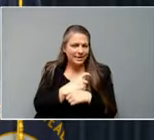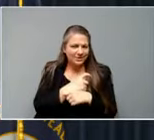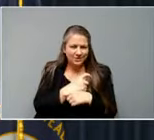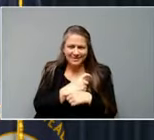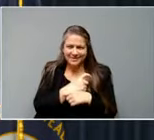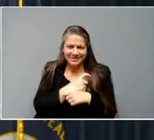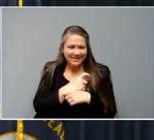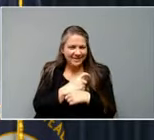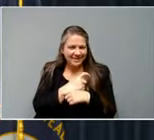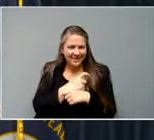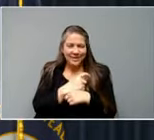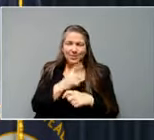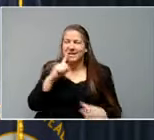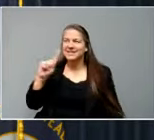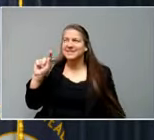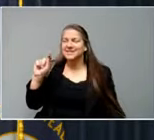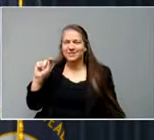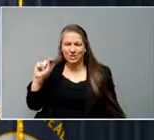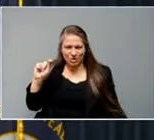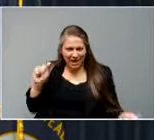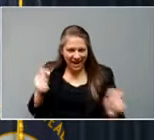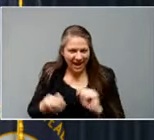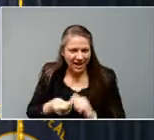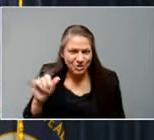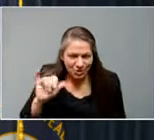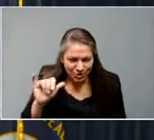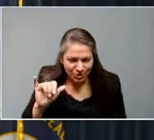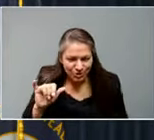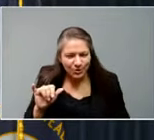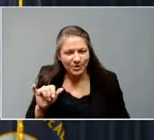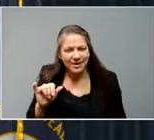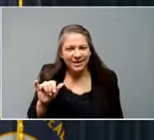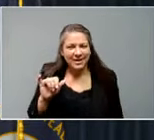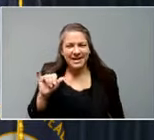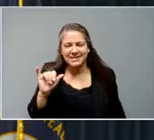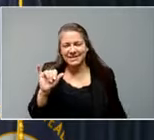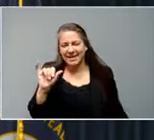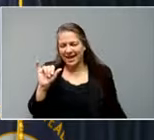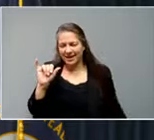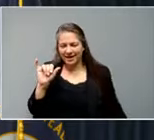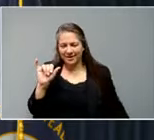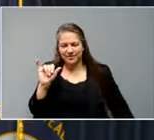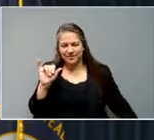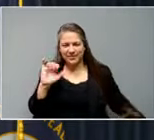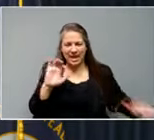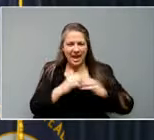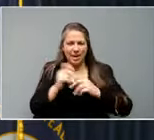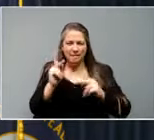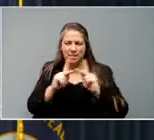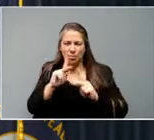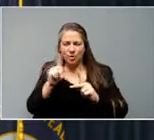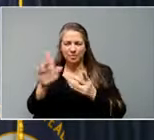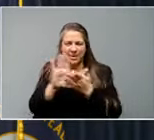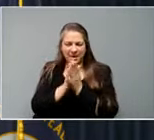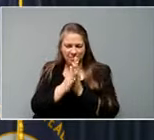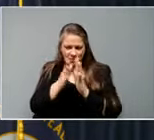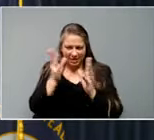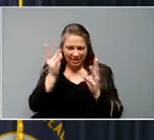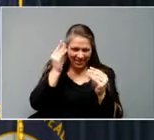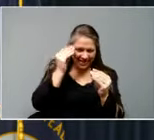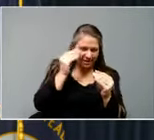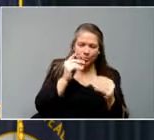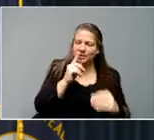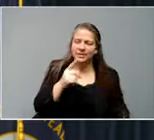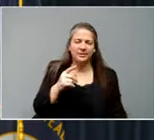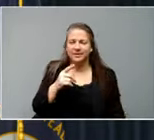time, and sometimes even become inverted in the way that people think about it. So we continue to